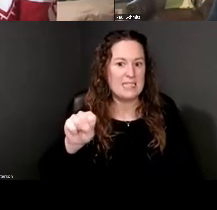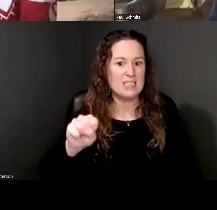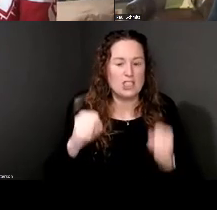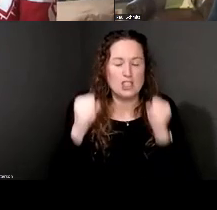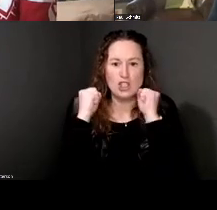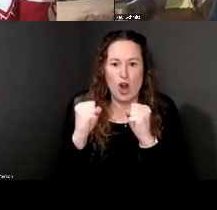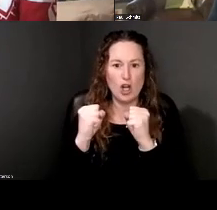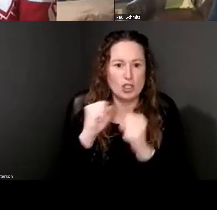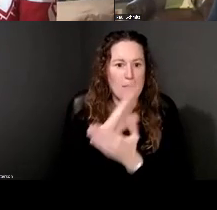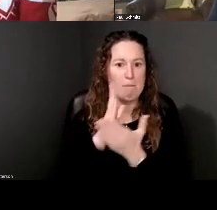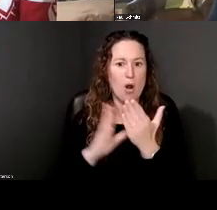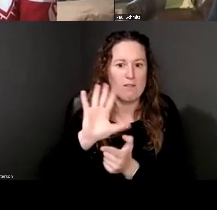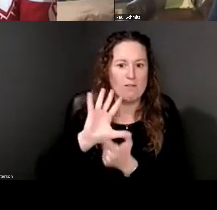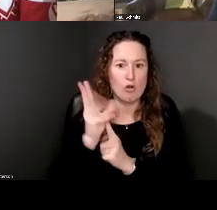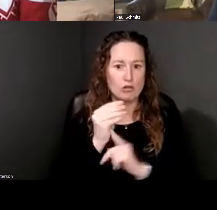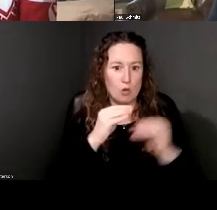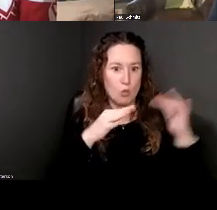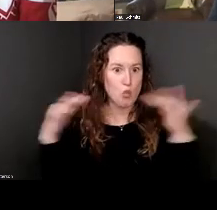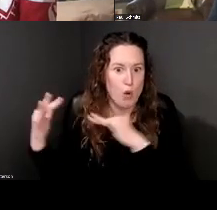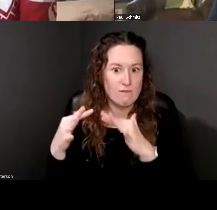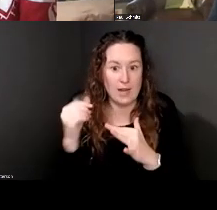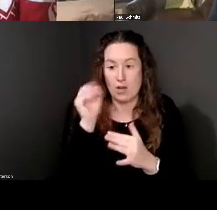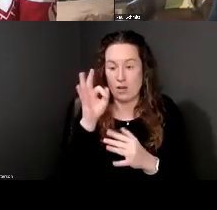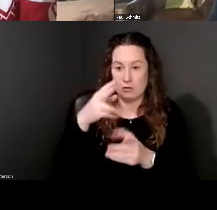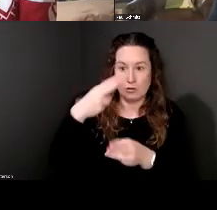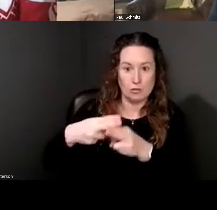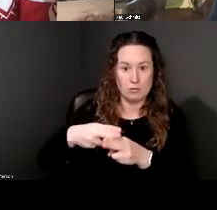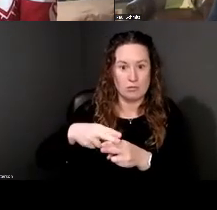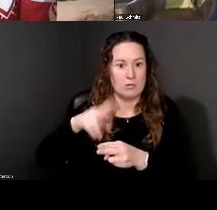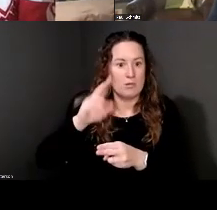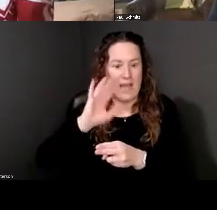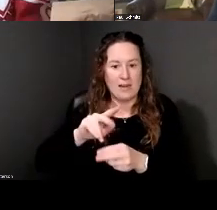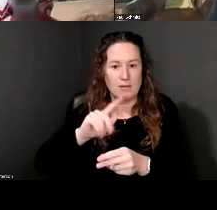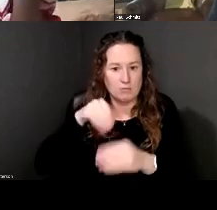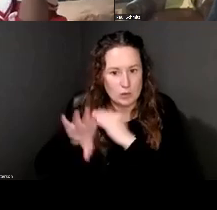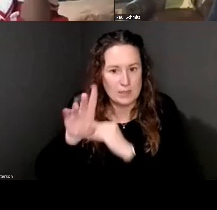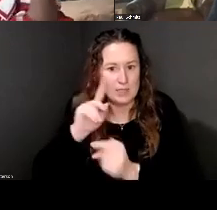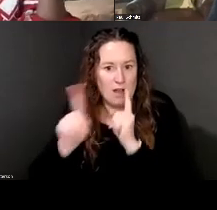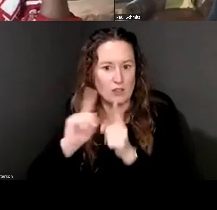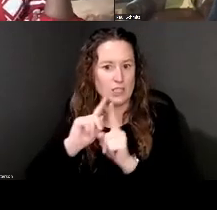warfare. And if you go there, you're going into that conversation. I tend to say